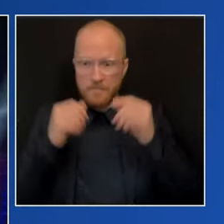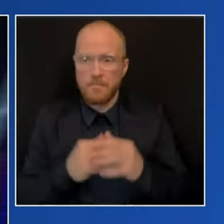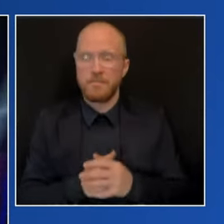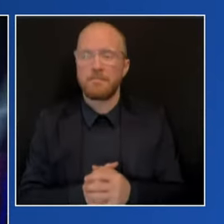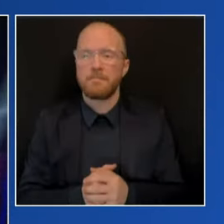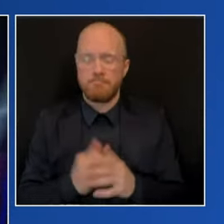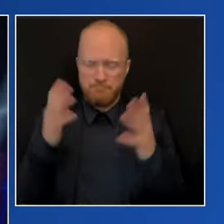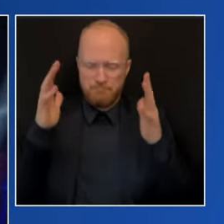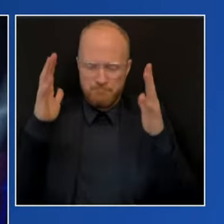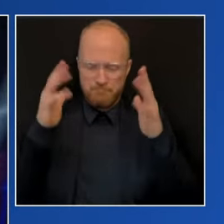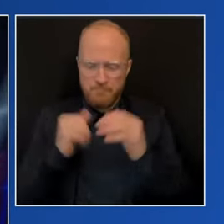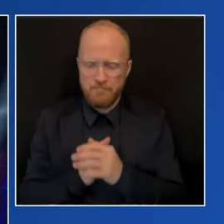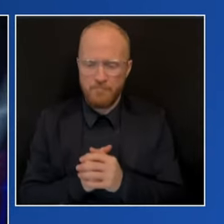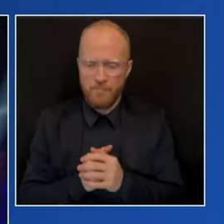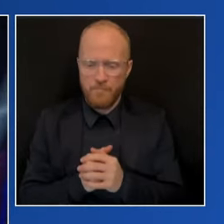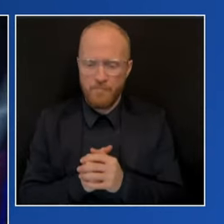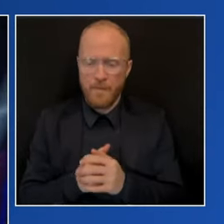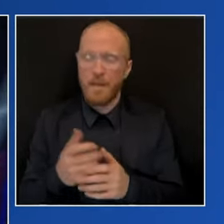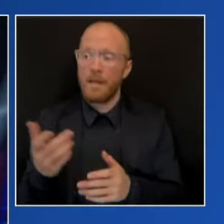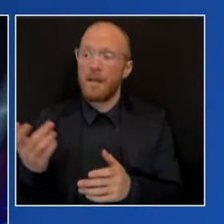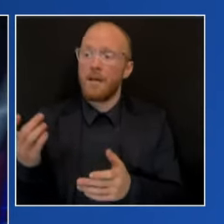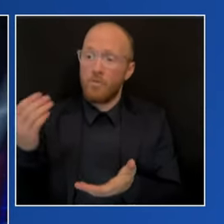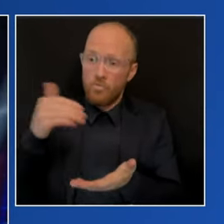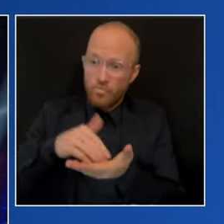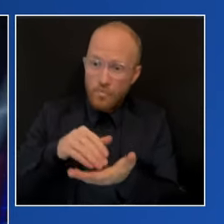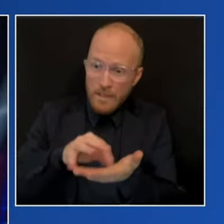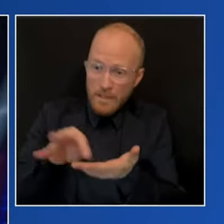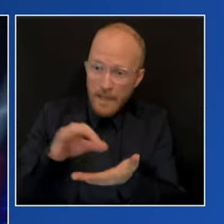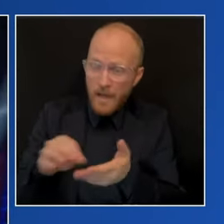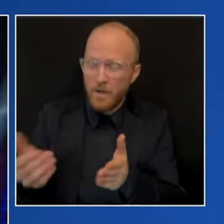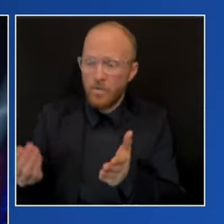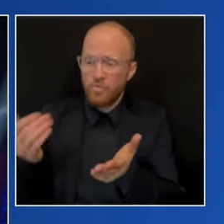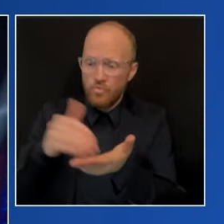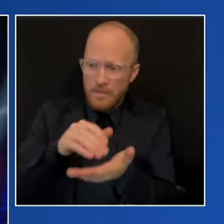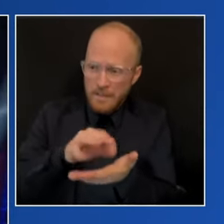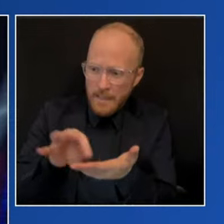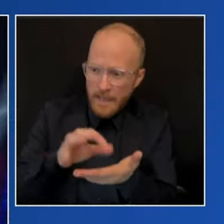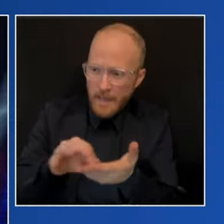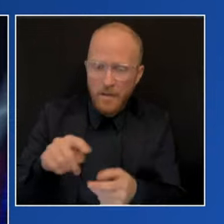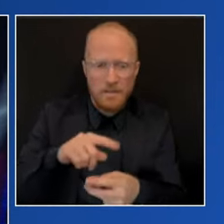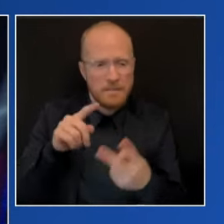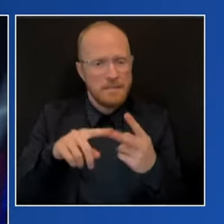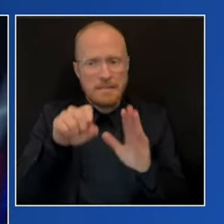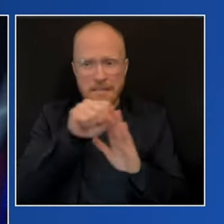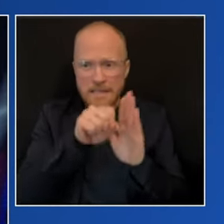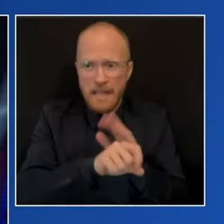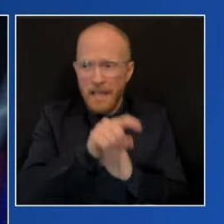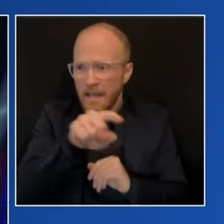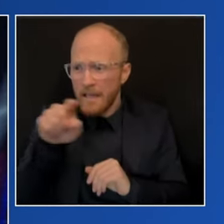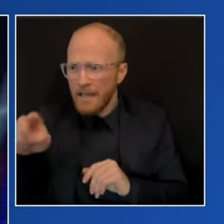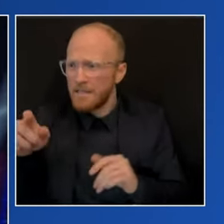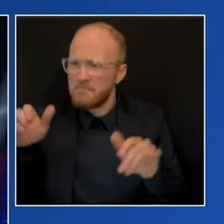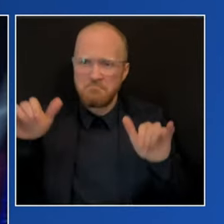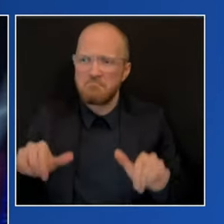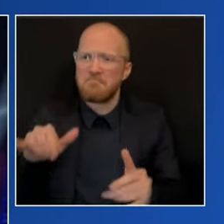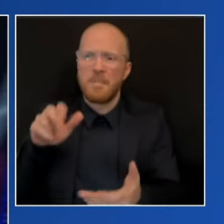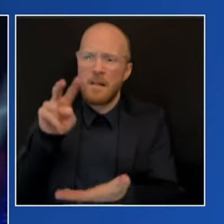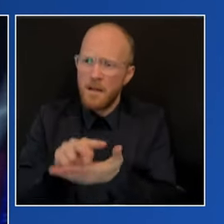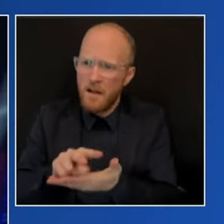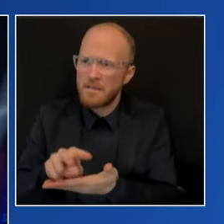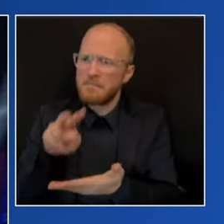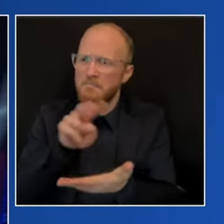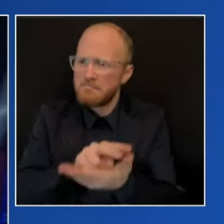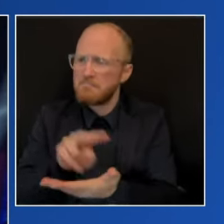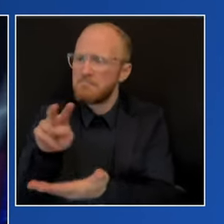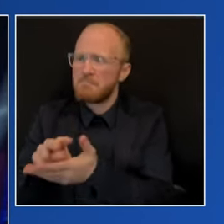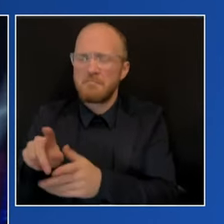Trump lost recount after recount after recount and state after state. But in desperation and weakness, Trump